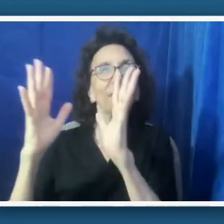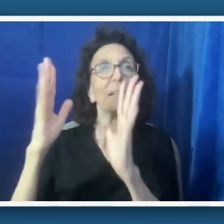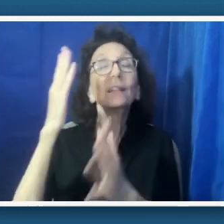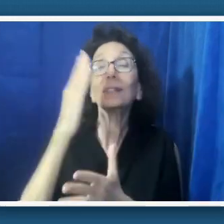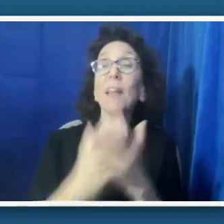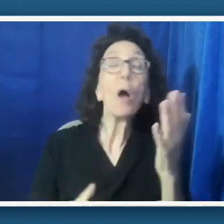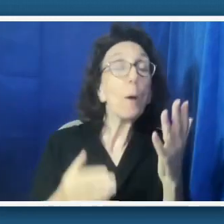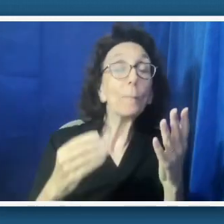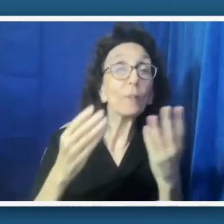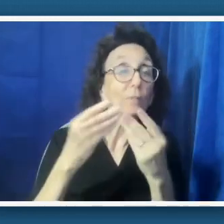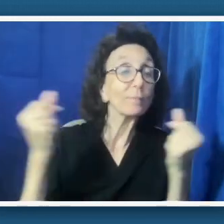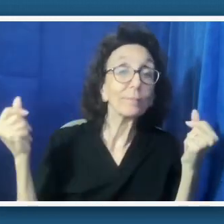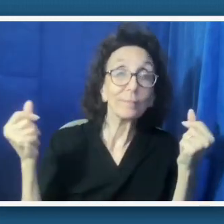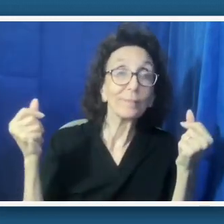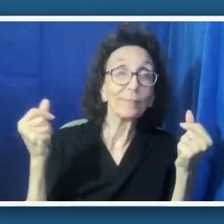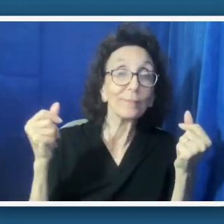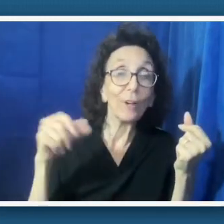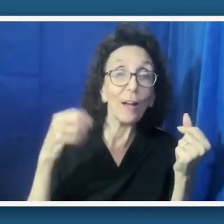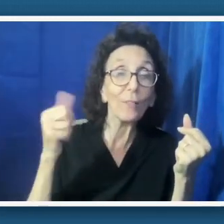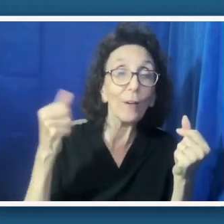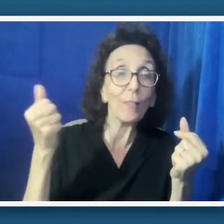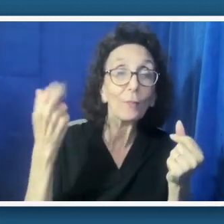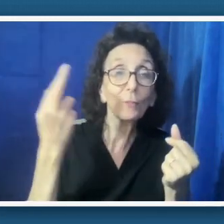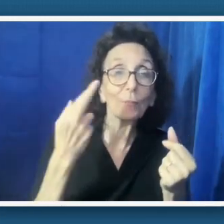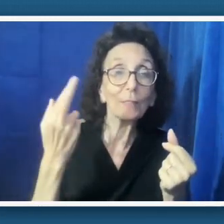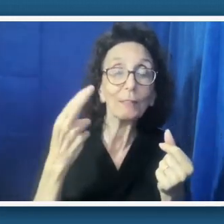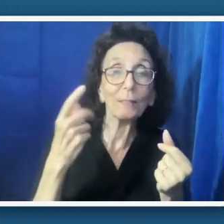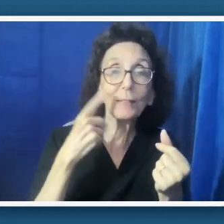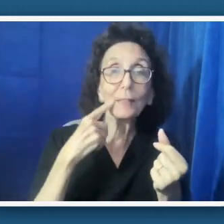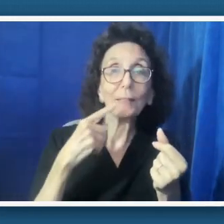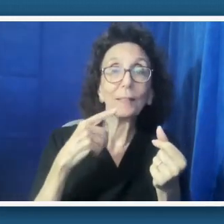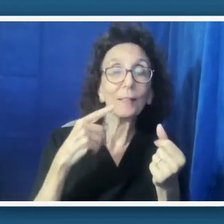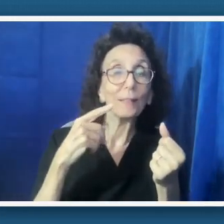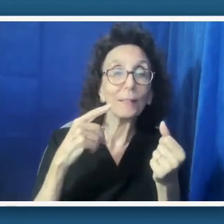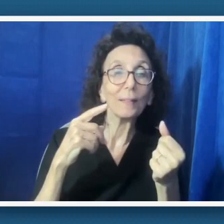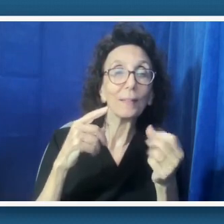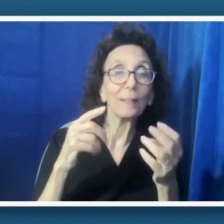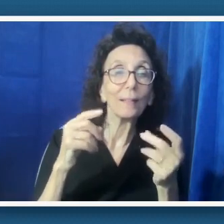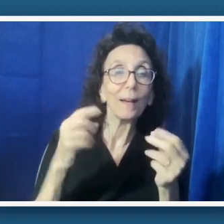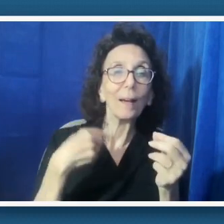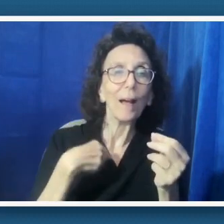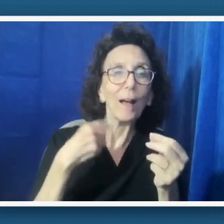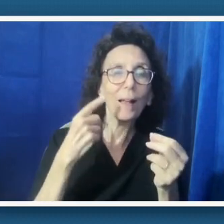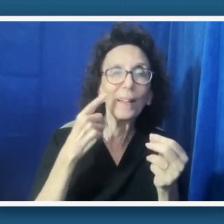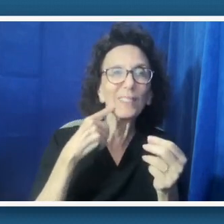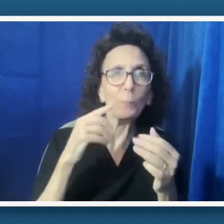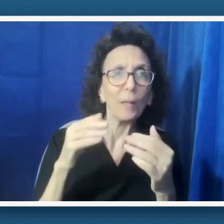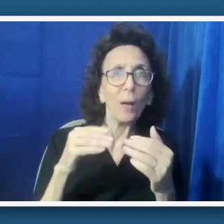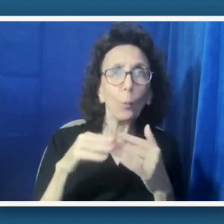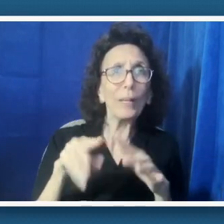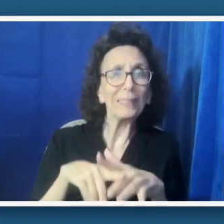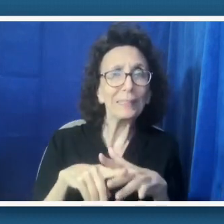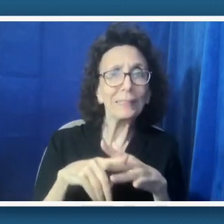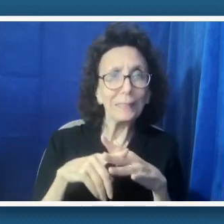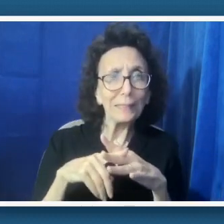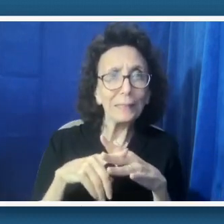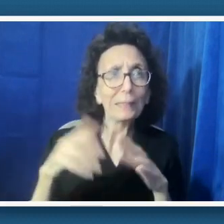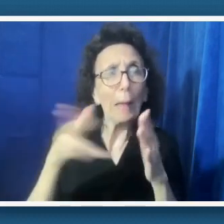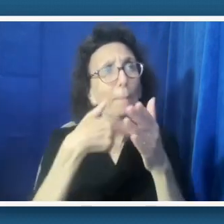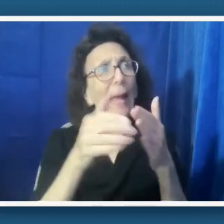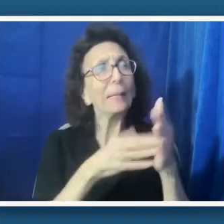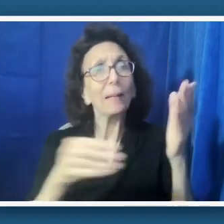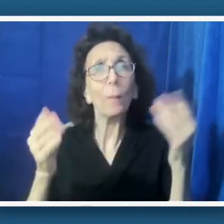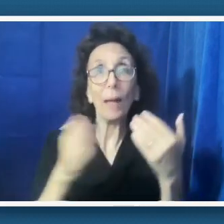other reasons, buildings being torn down, different things. Like, you know, it's been almost 100 years since these murals, you know, were